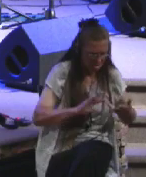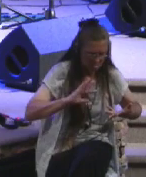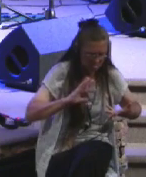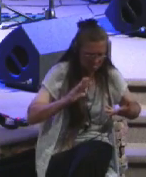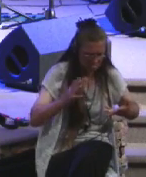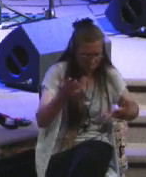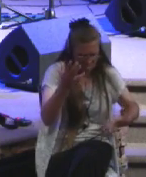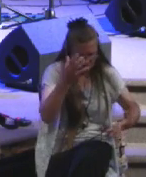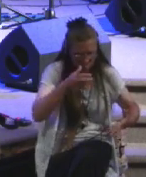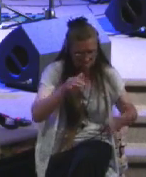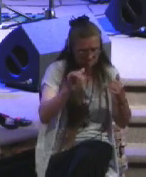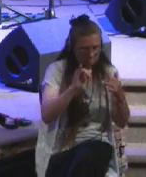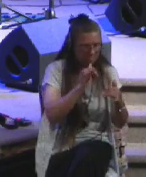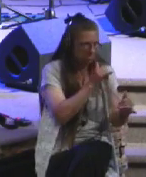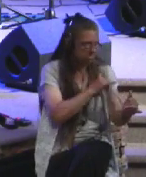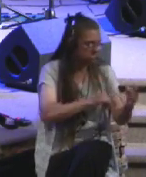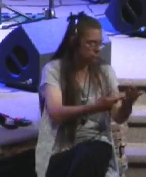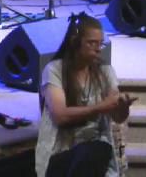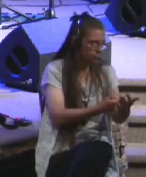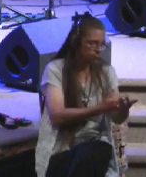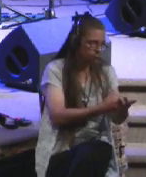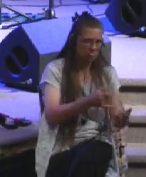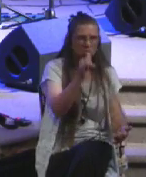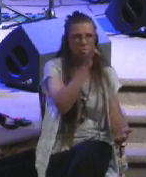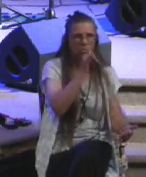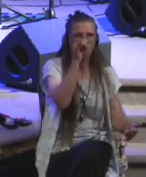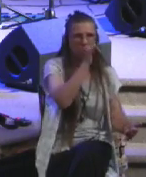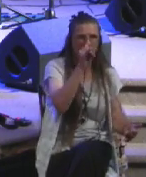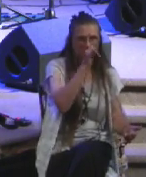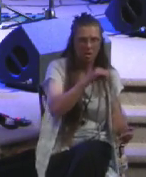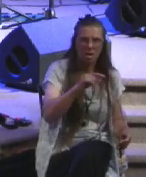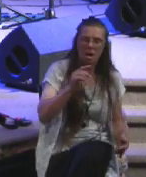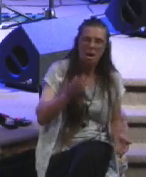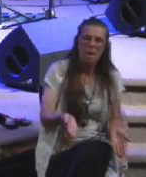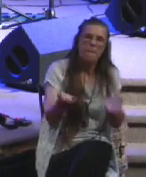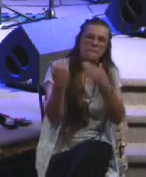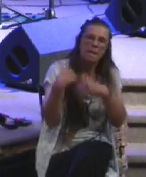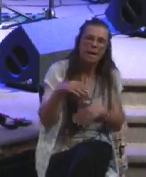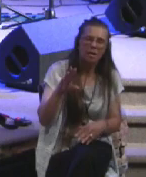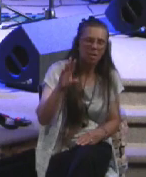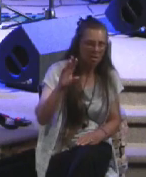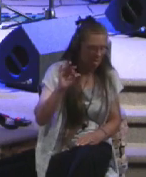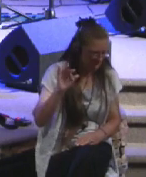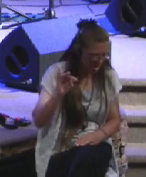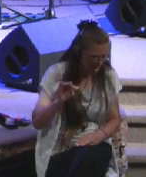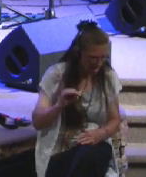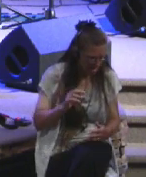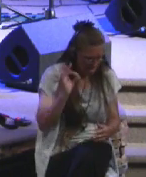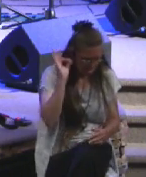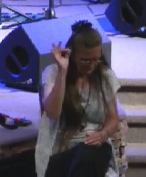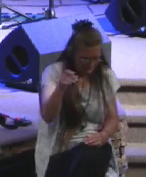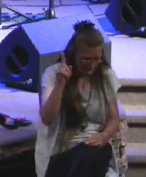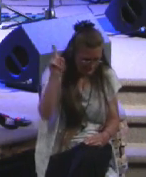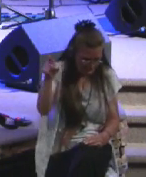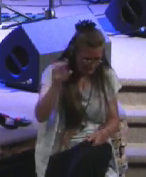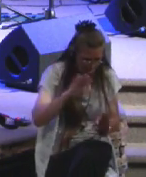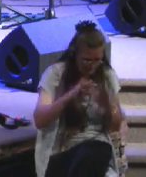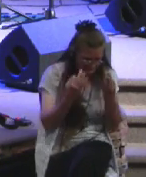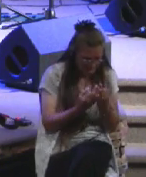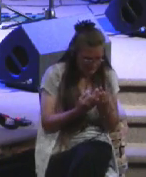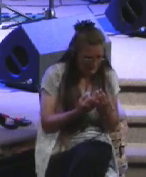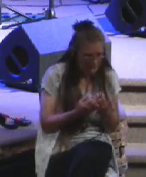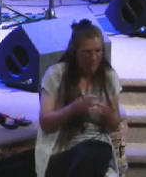by alcoholism and drug addiction. It's estimated that back in the 19th century, his offspring cost the